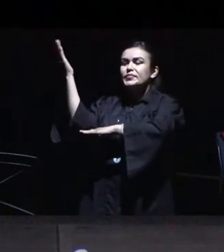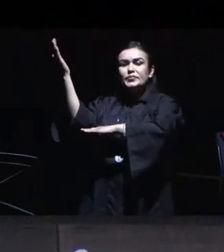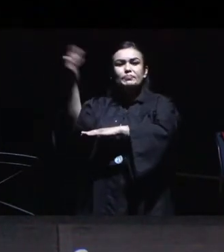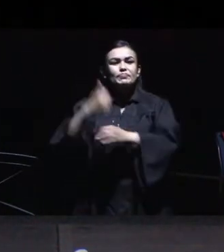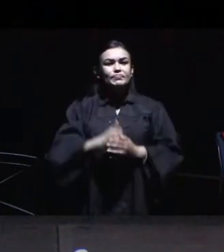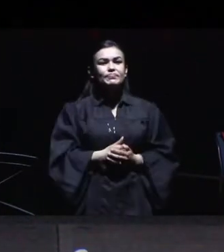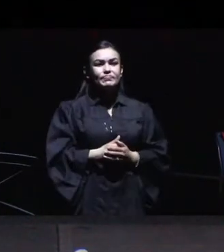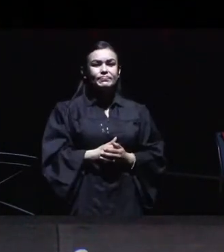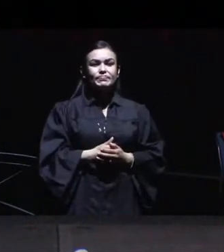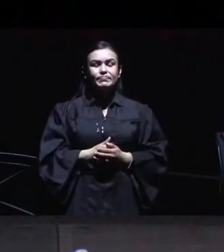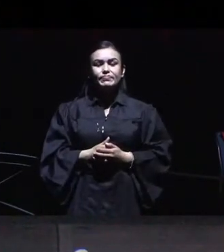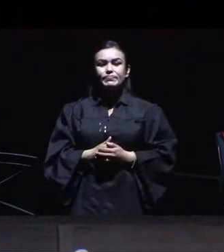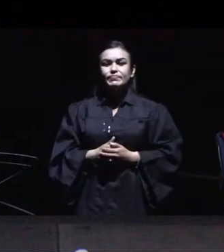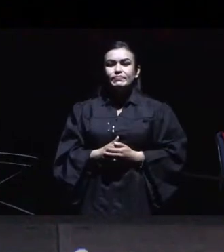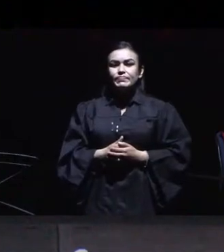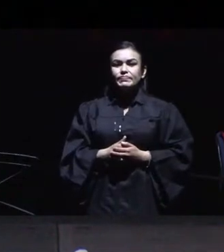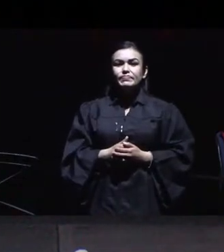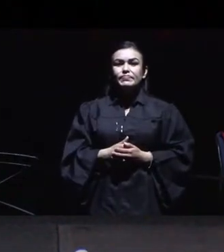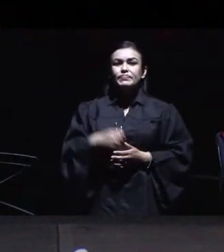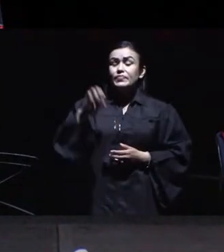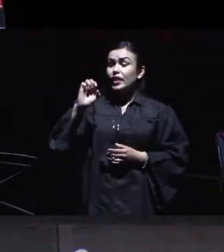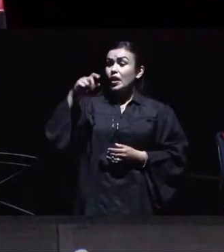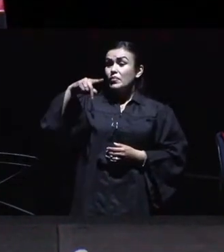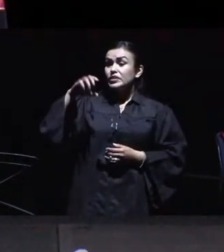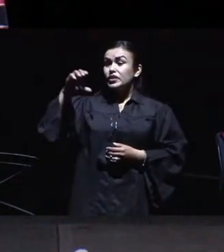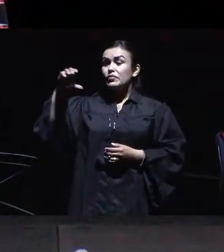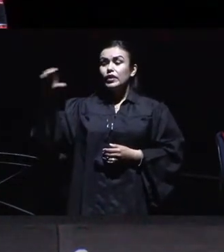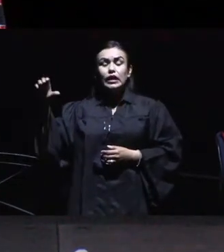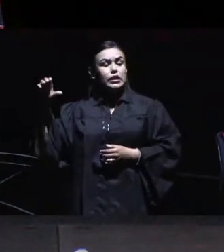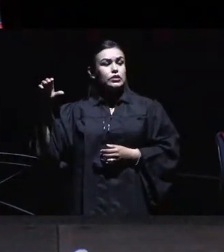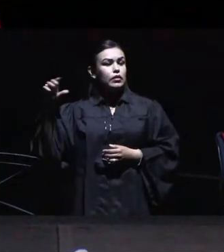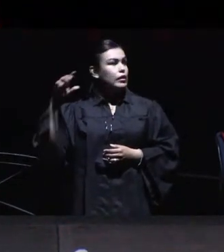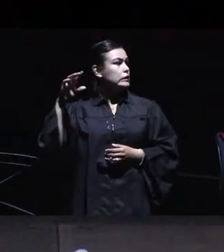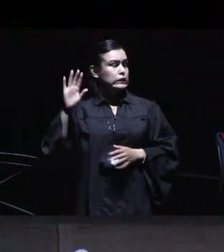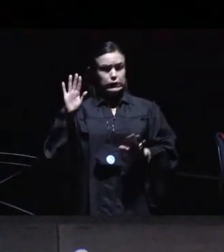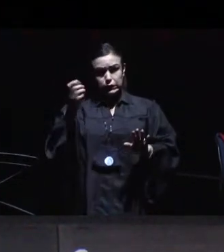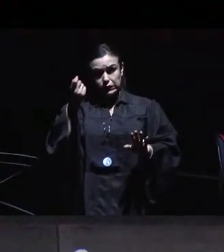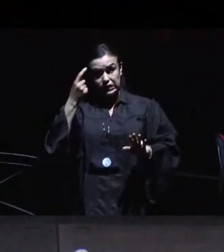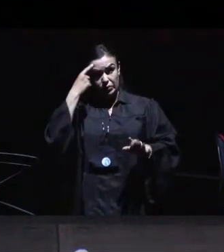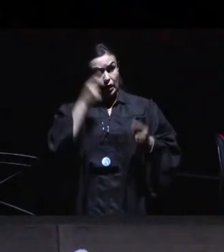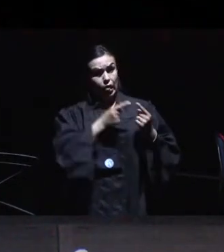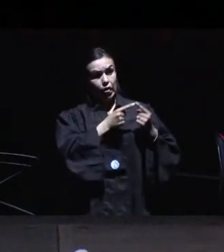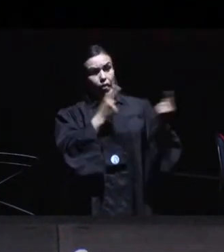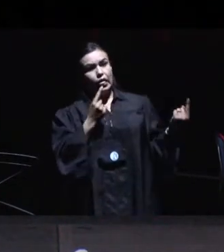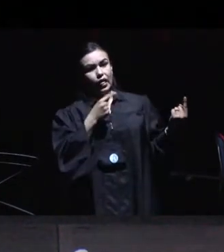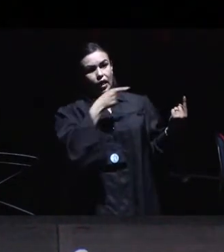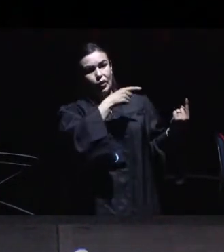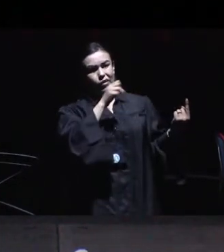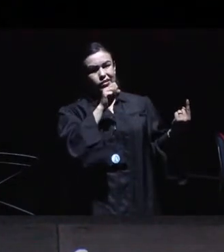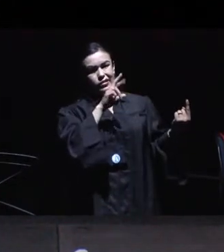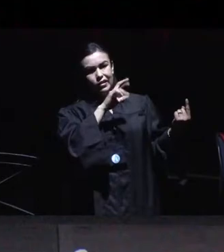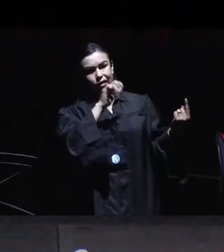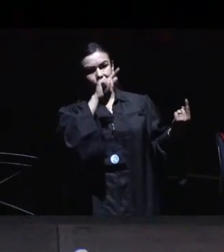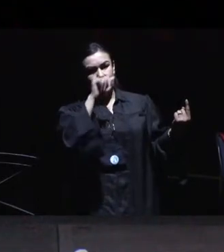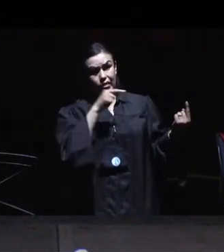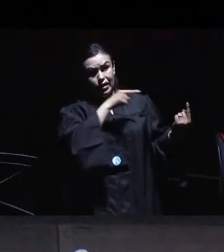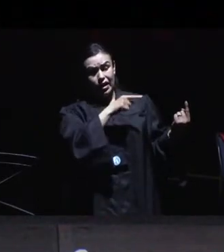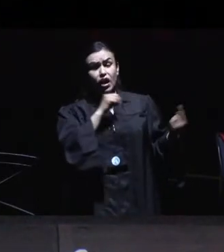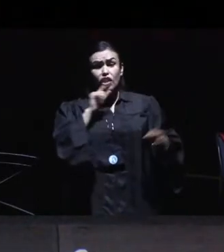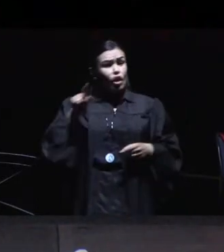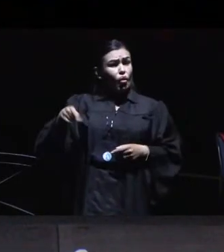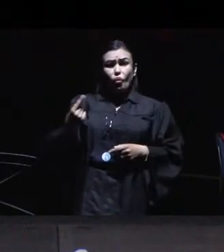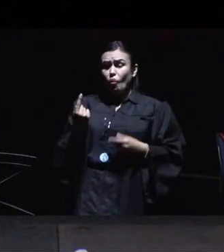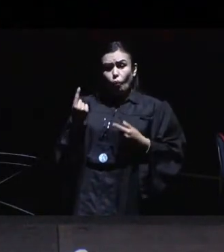El Paso Community College, and I'll have to disagree a little bit in here with President Serrata, to me is not only the place to start